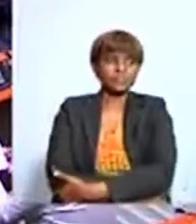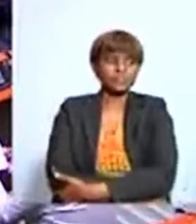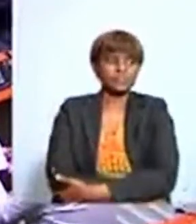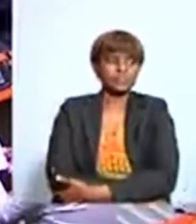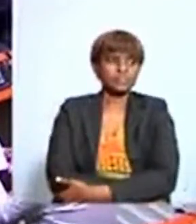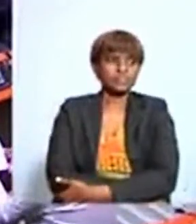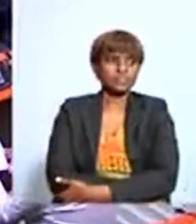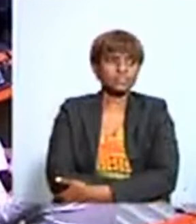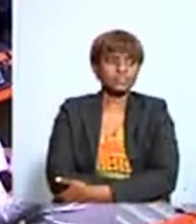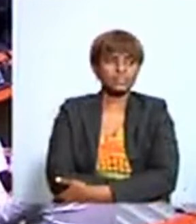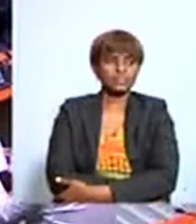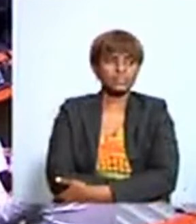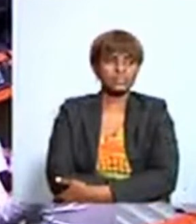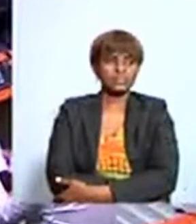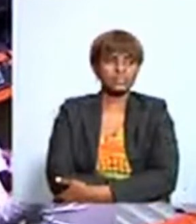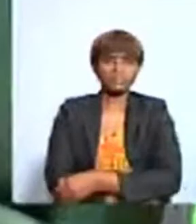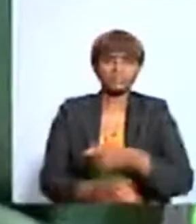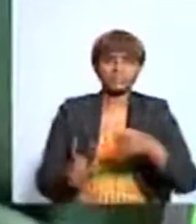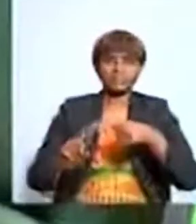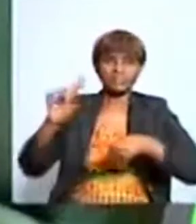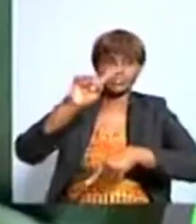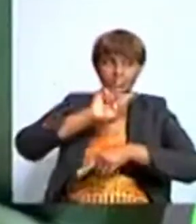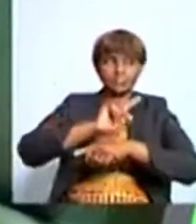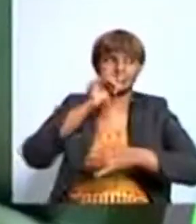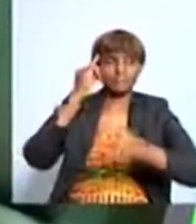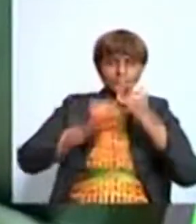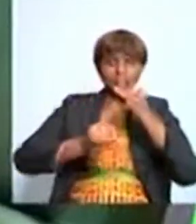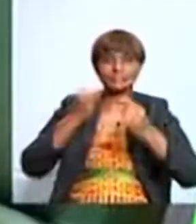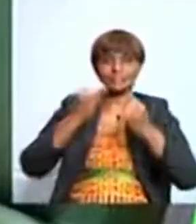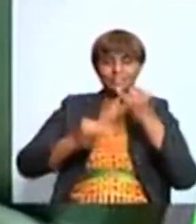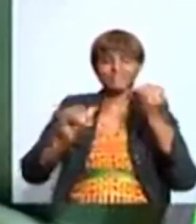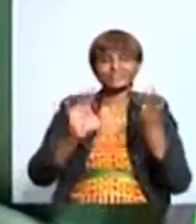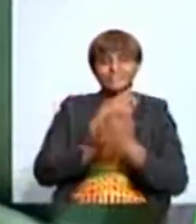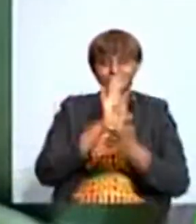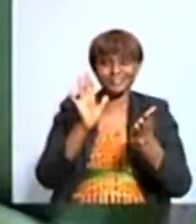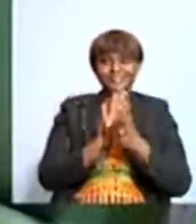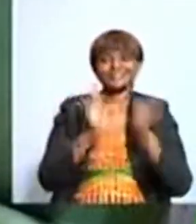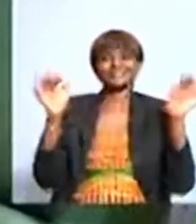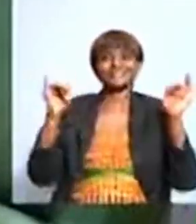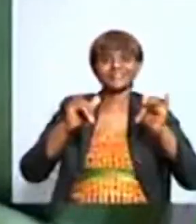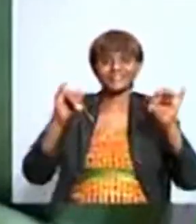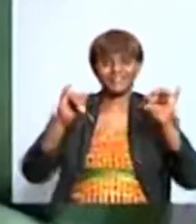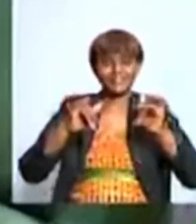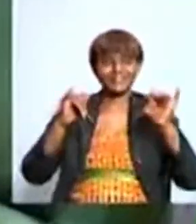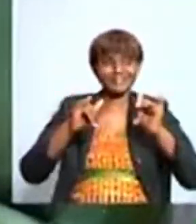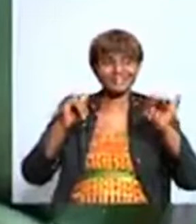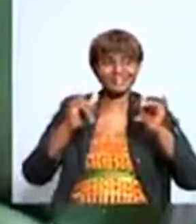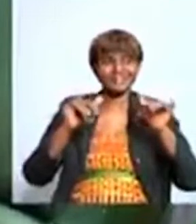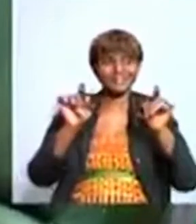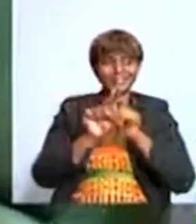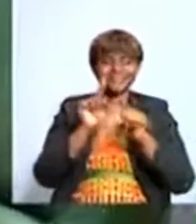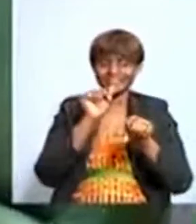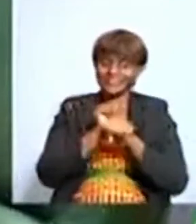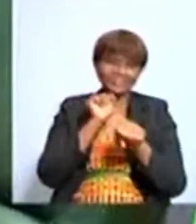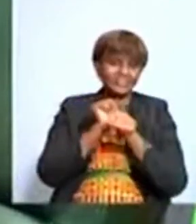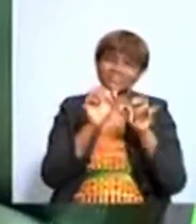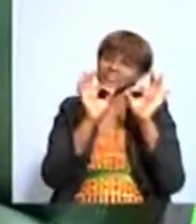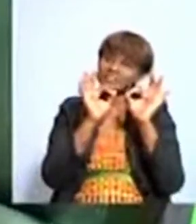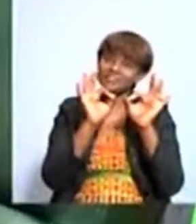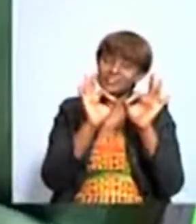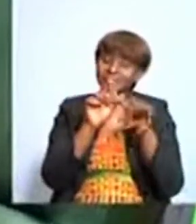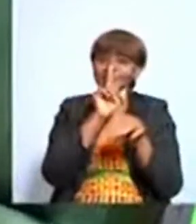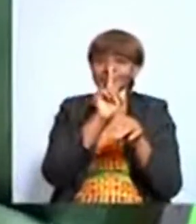At least today we've finished very early, and the work has moved very well, is it?